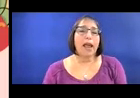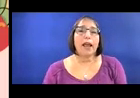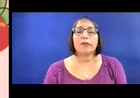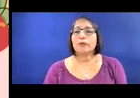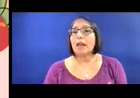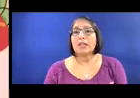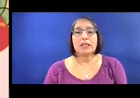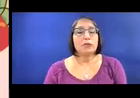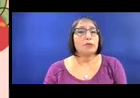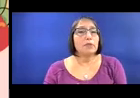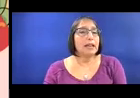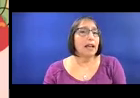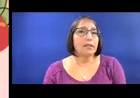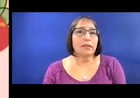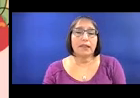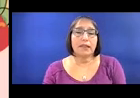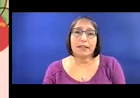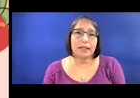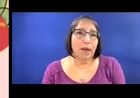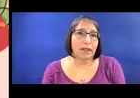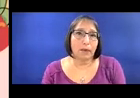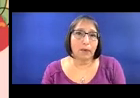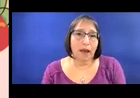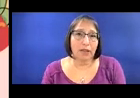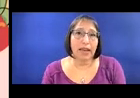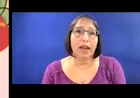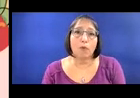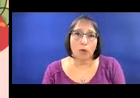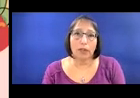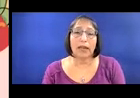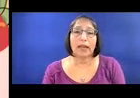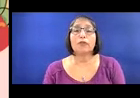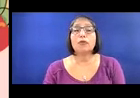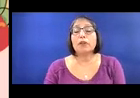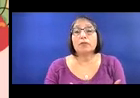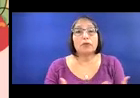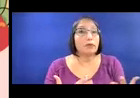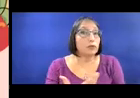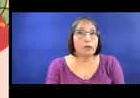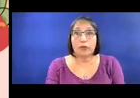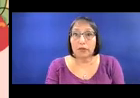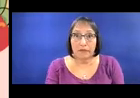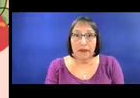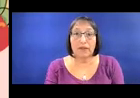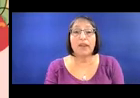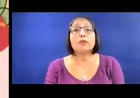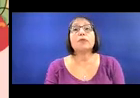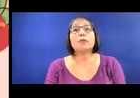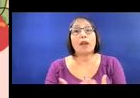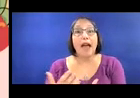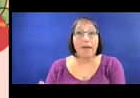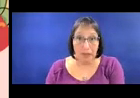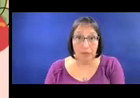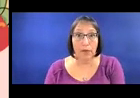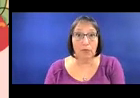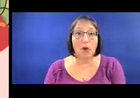And students having to take classes that they didn't expect that they would have to take remotely. Students choosing to be face-to-face students who are